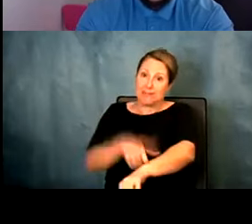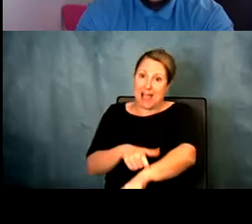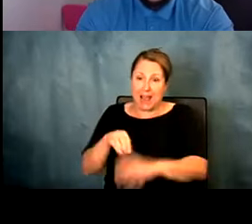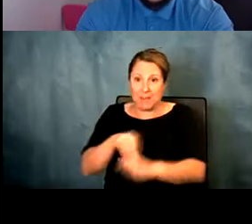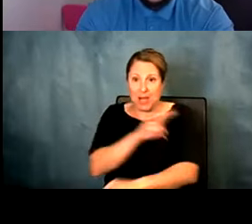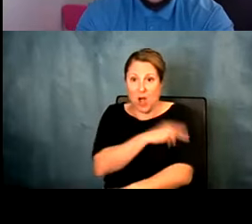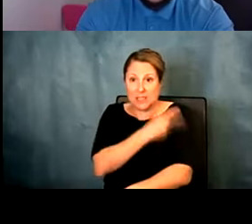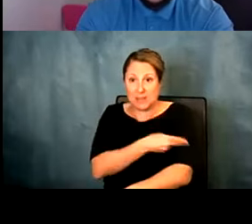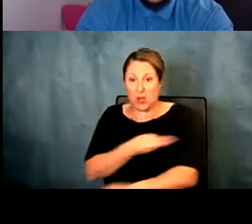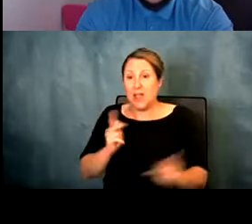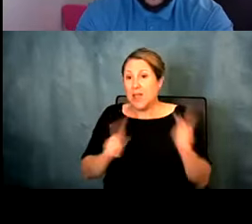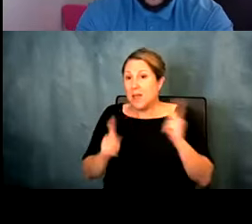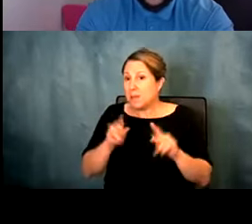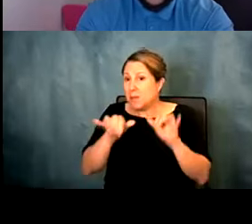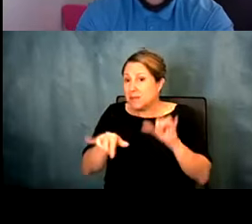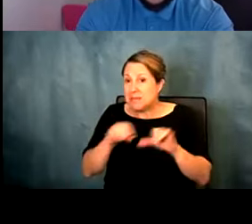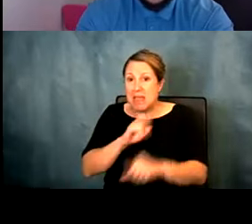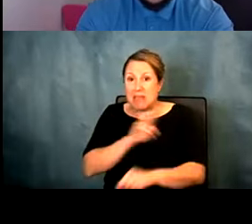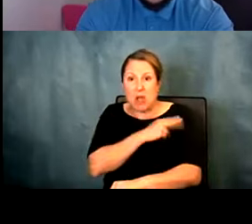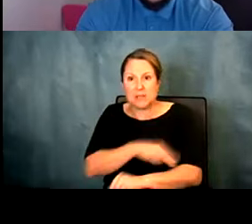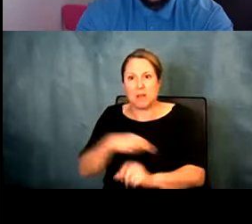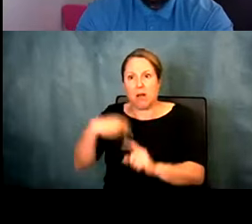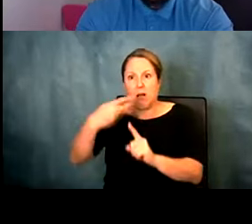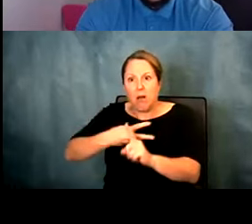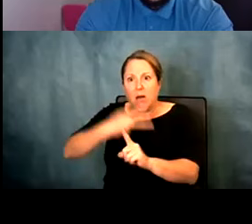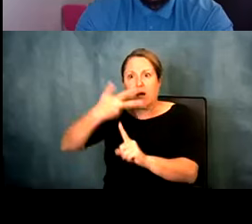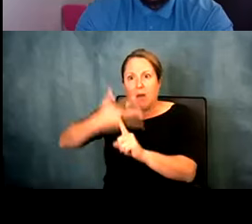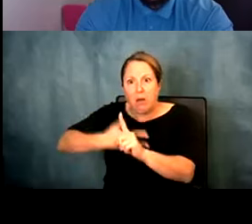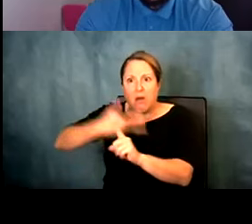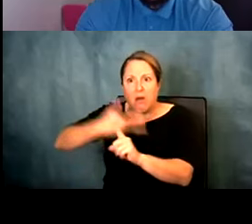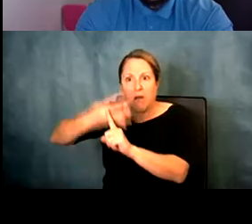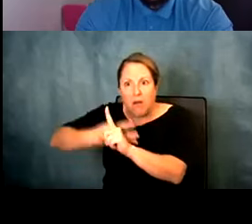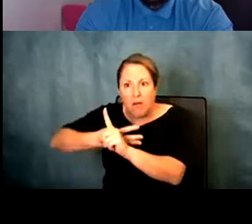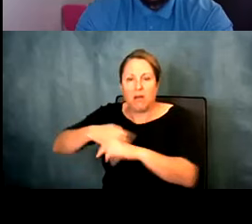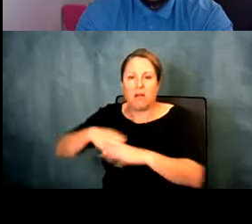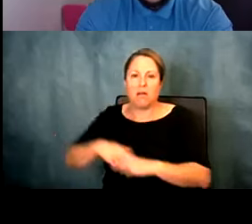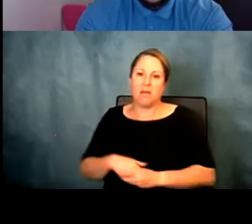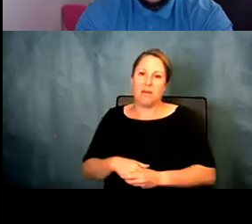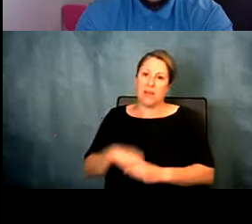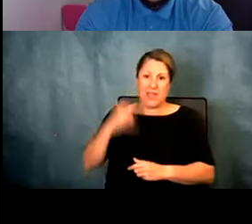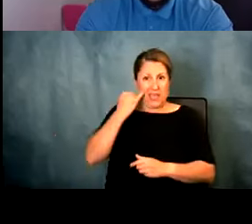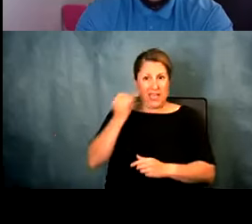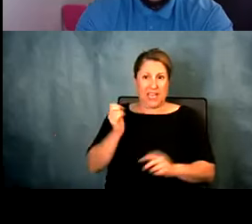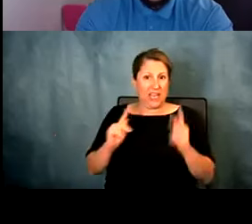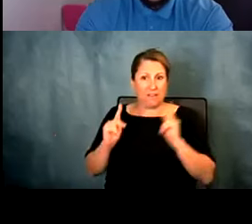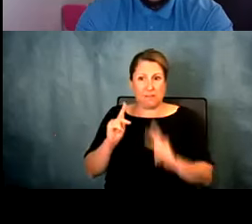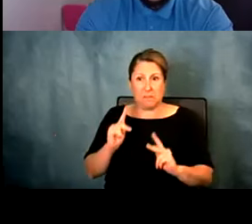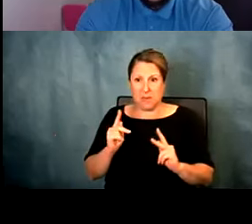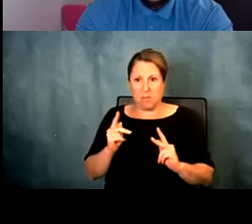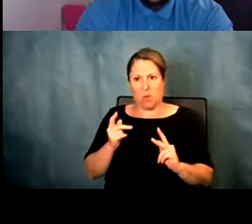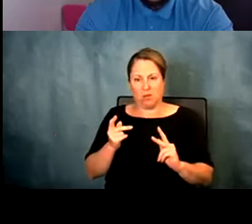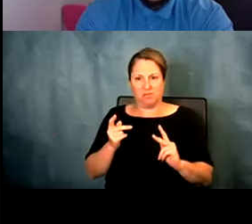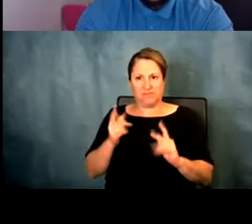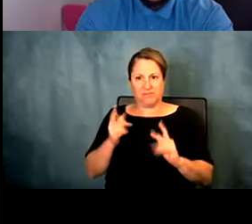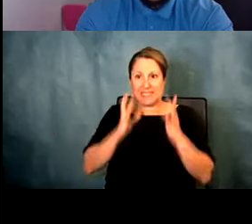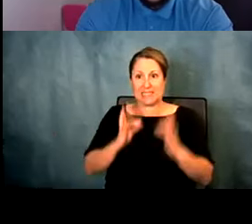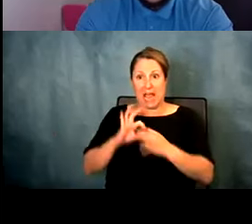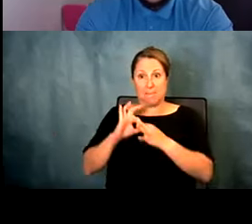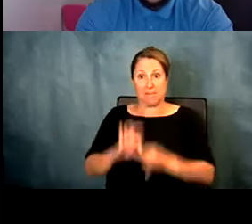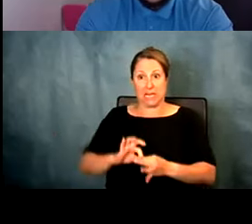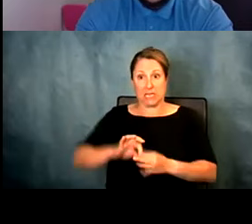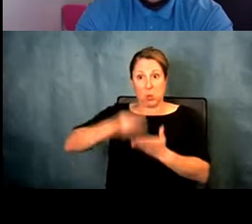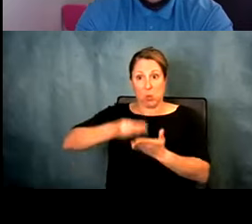were staying in the hospital for months. And so if people were just making a cost decision, the